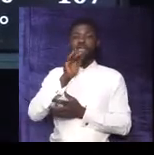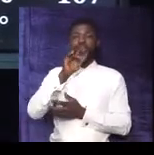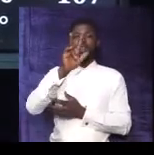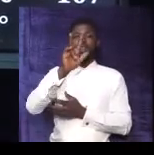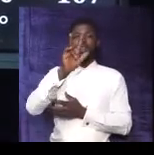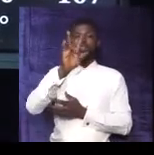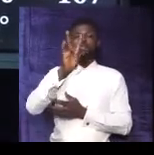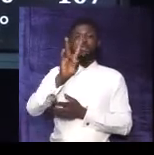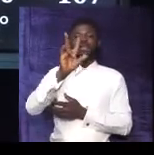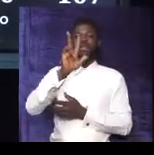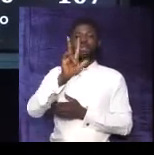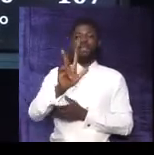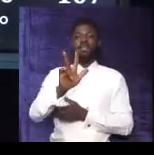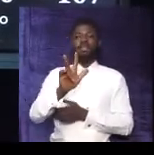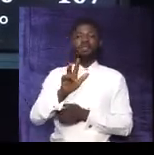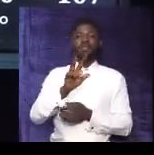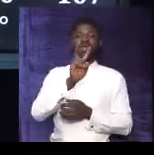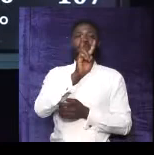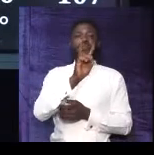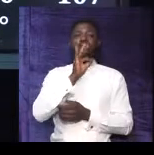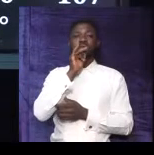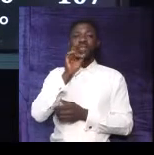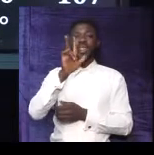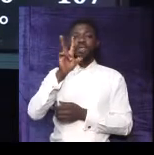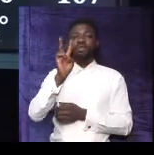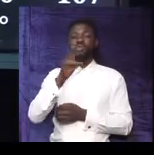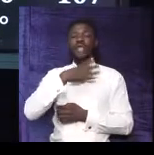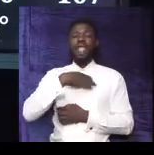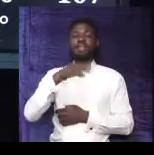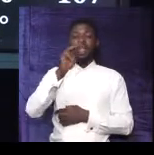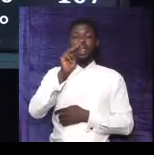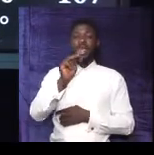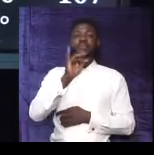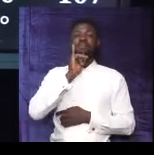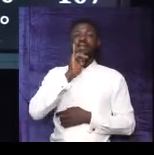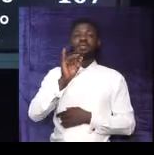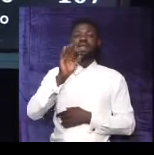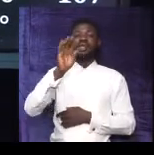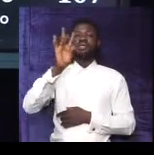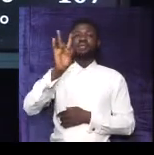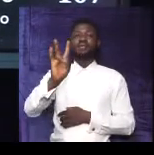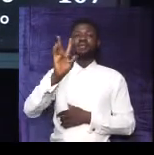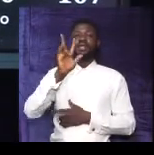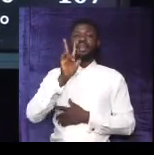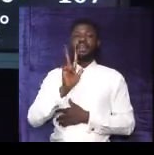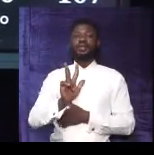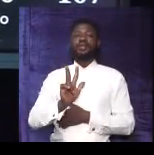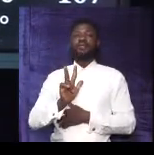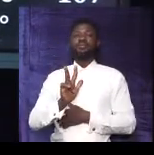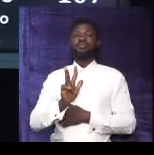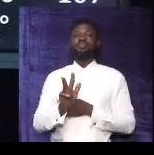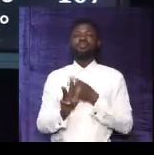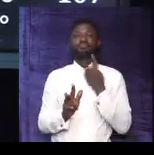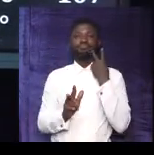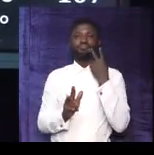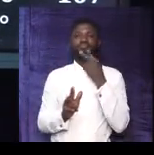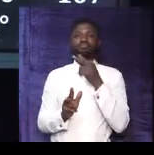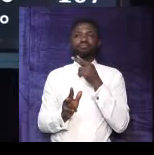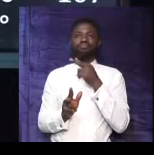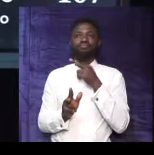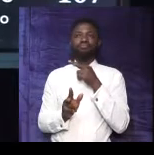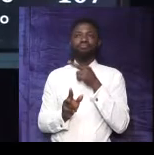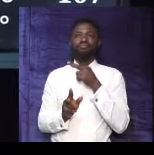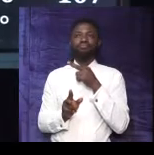is 73 degrees. So we got v to be 32, and we got m to be 73.